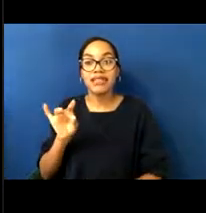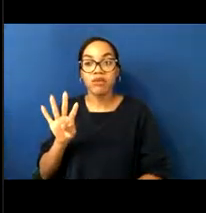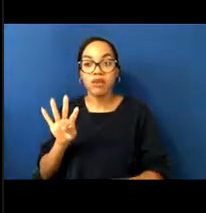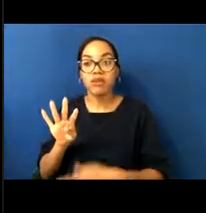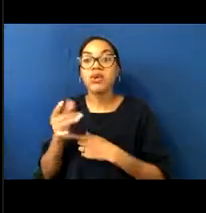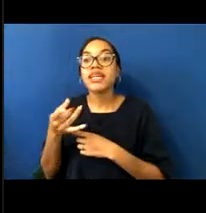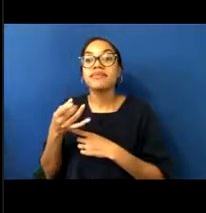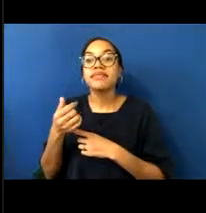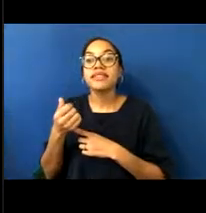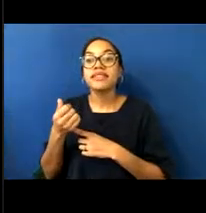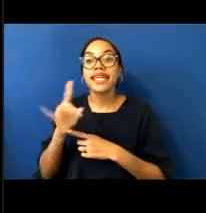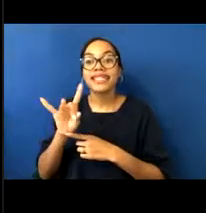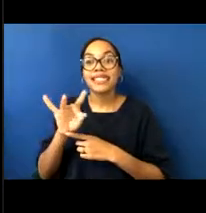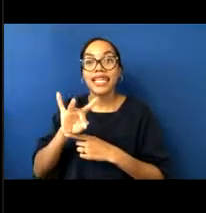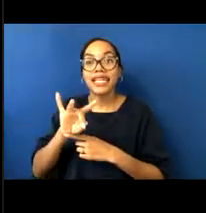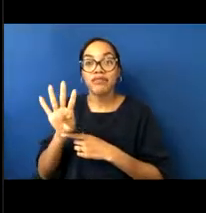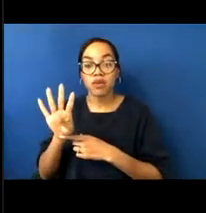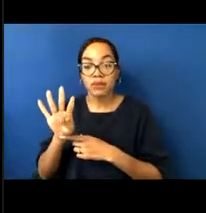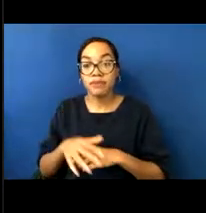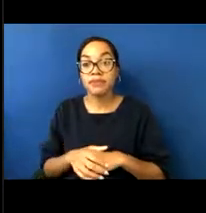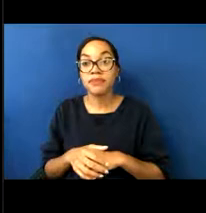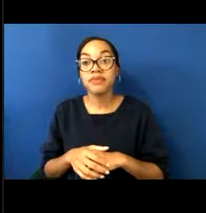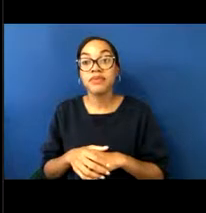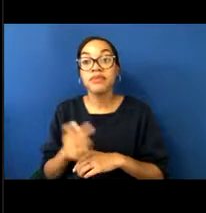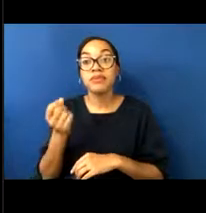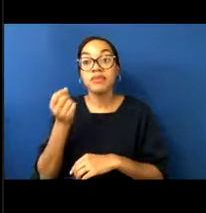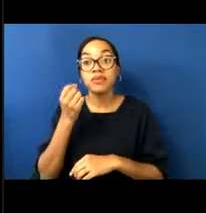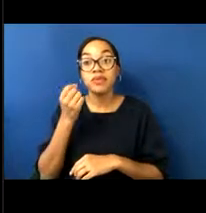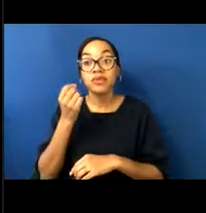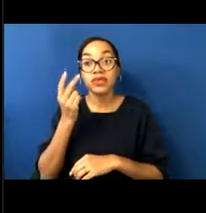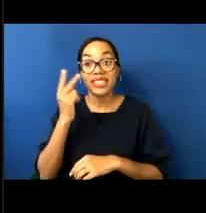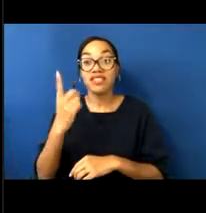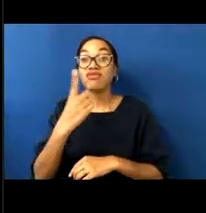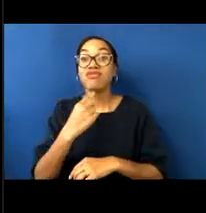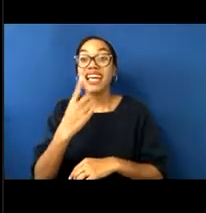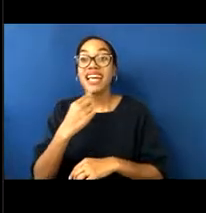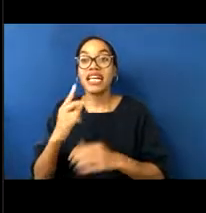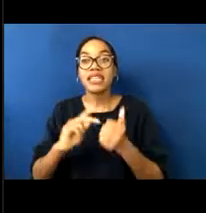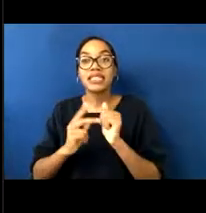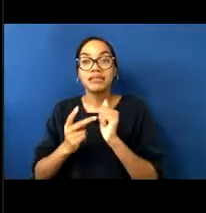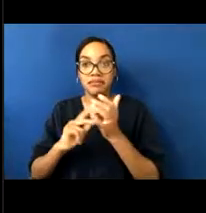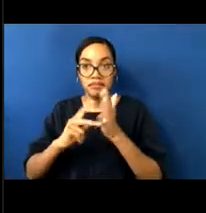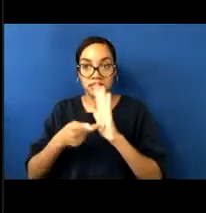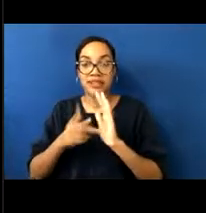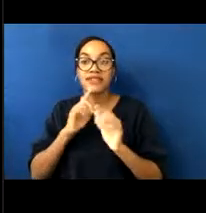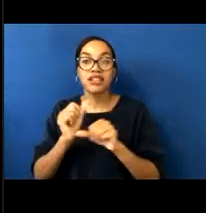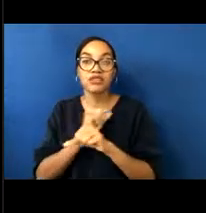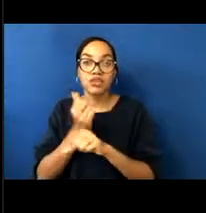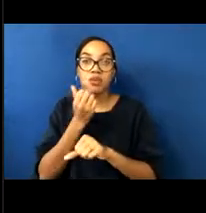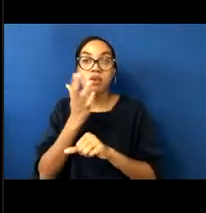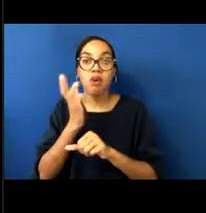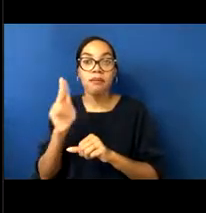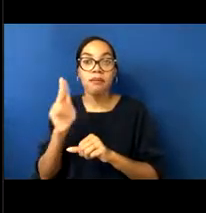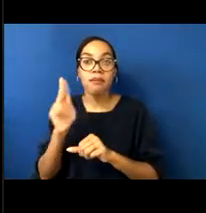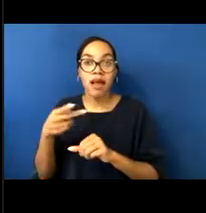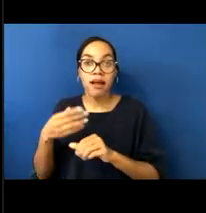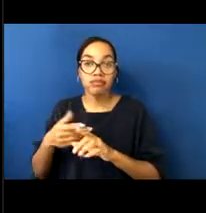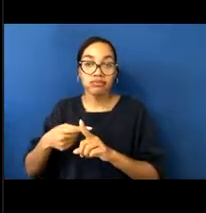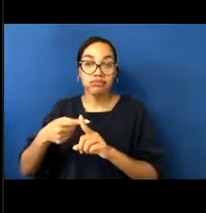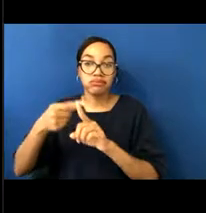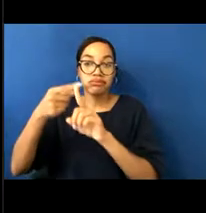in red are areas that have warmed since 1884. And the areas in blue are regions that have cooled. And on the left panel, you're seeing